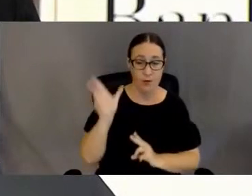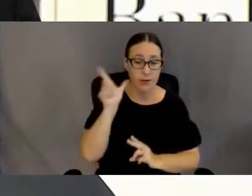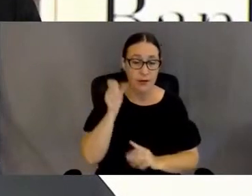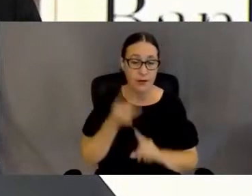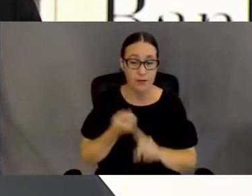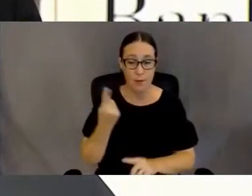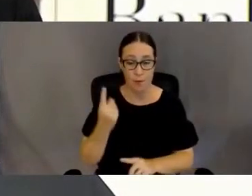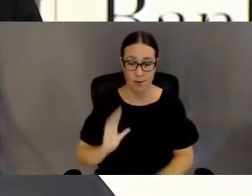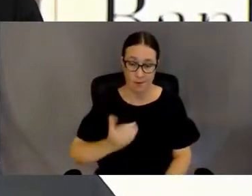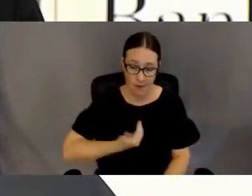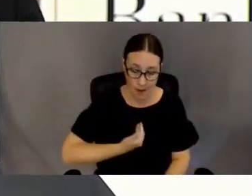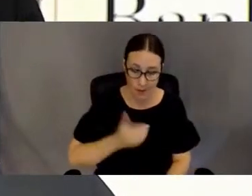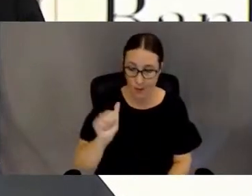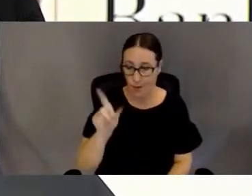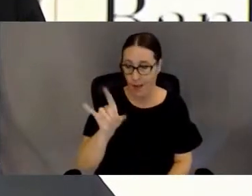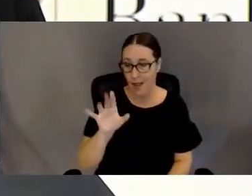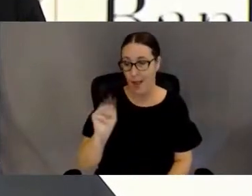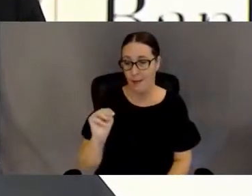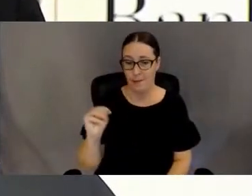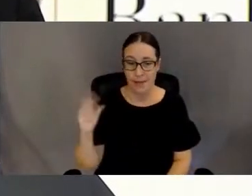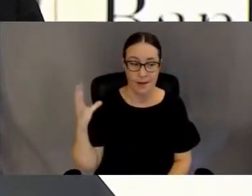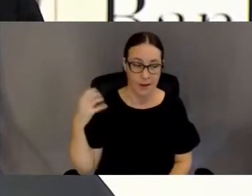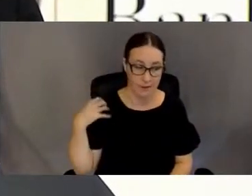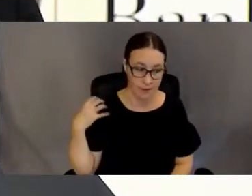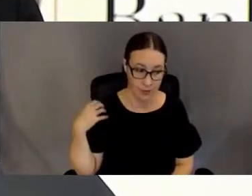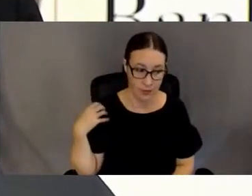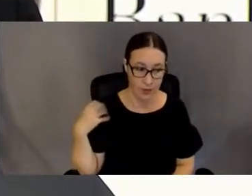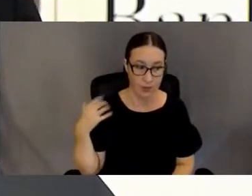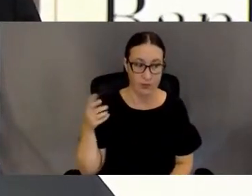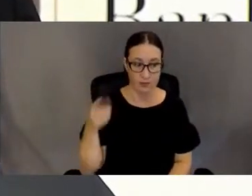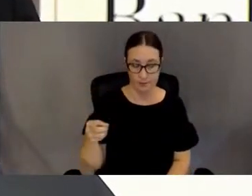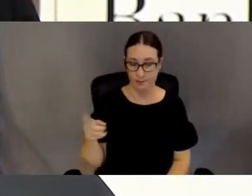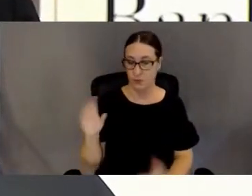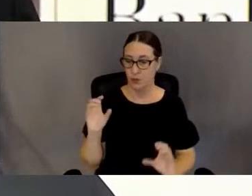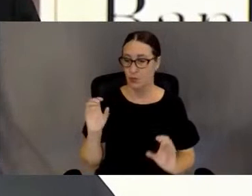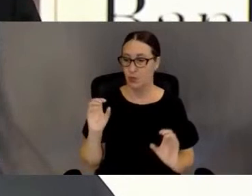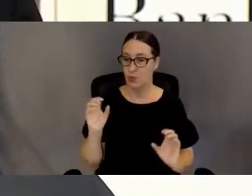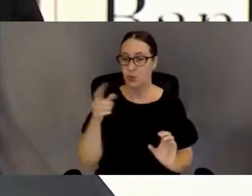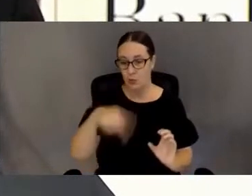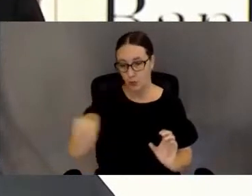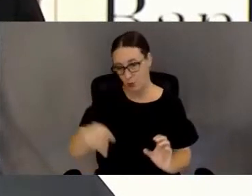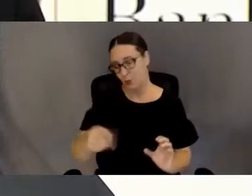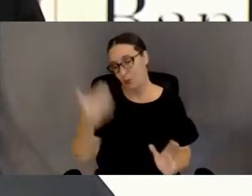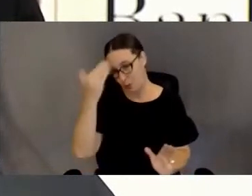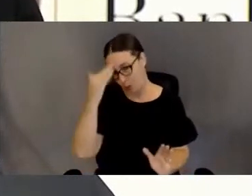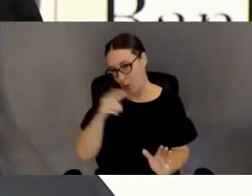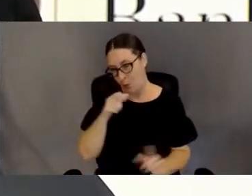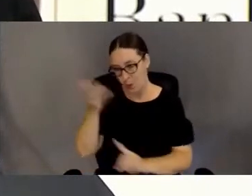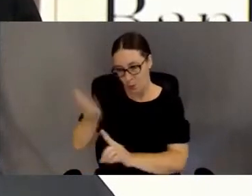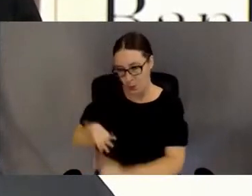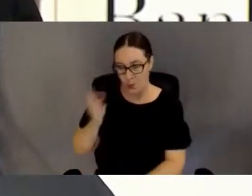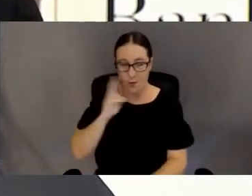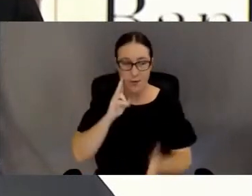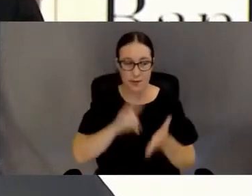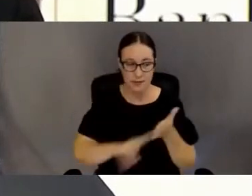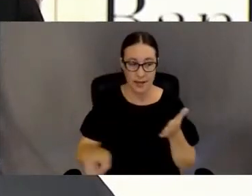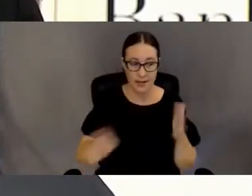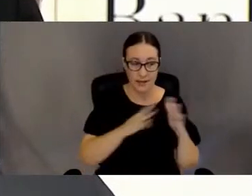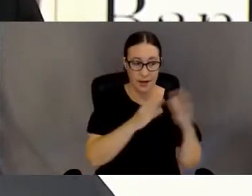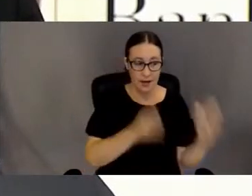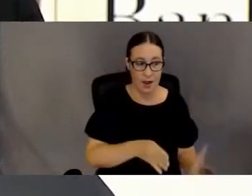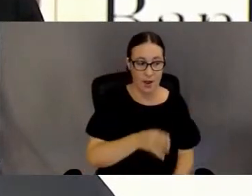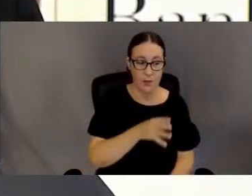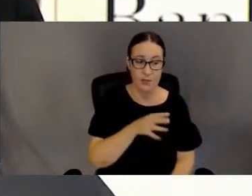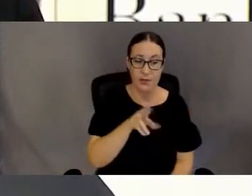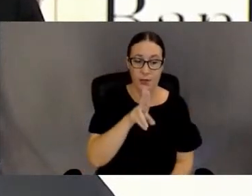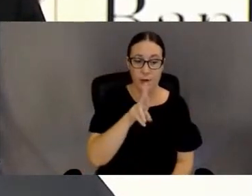own administration officials who will be no stranger to many of you in this room, Secretary of Housing and Urban